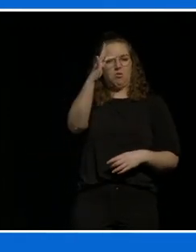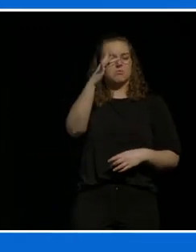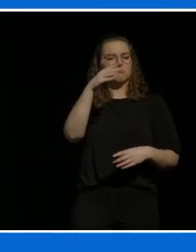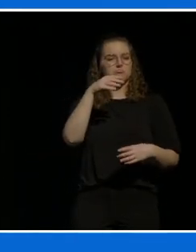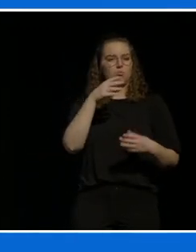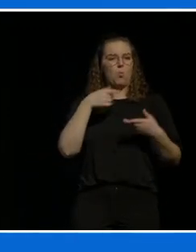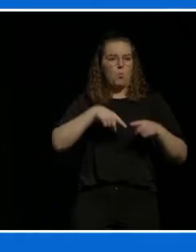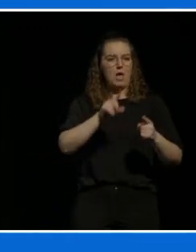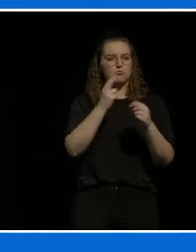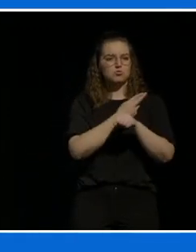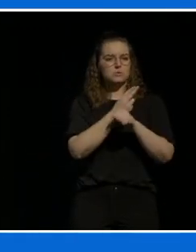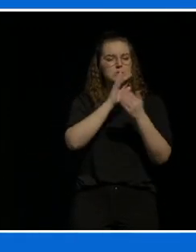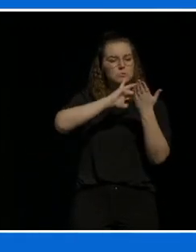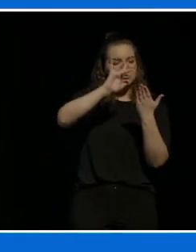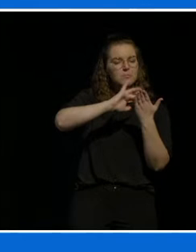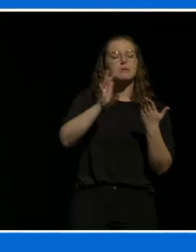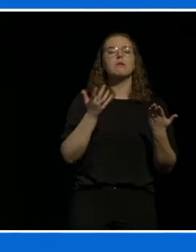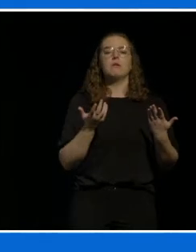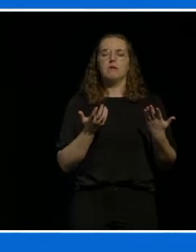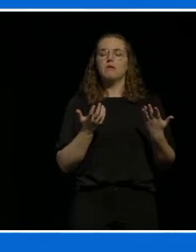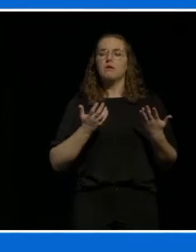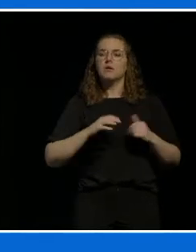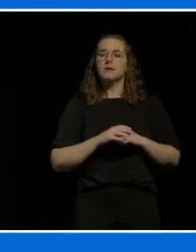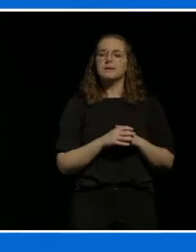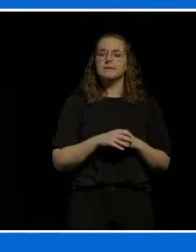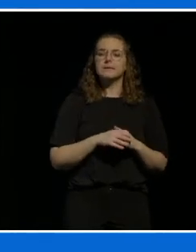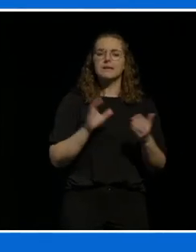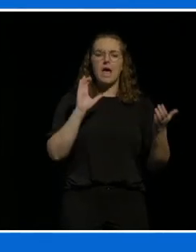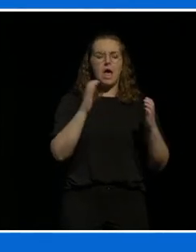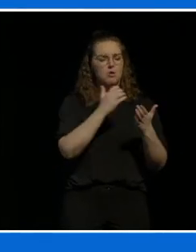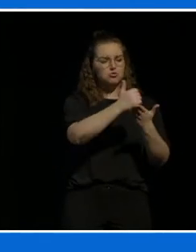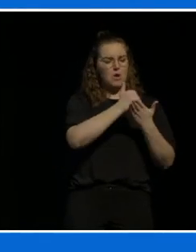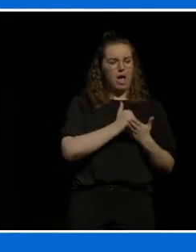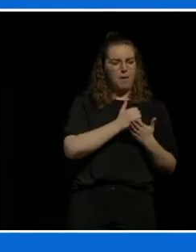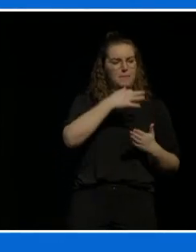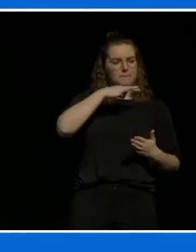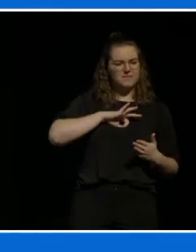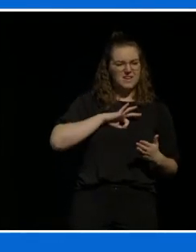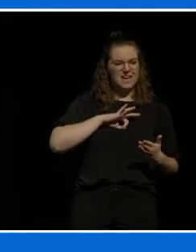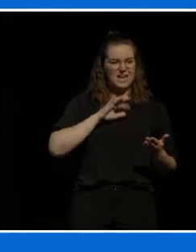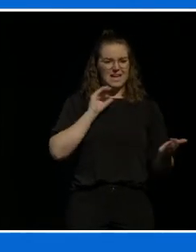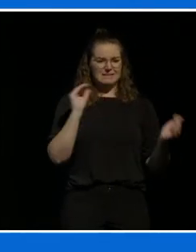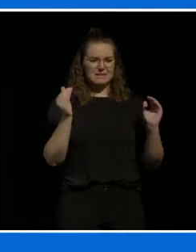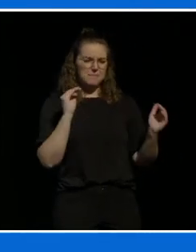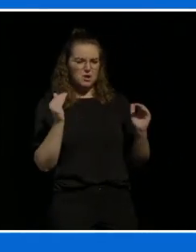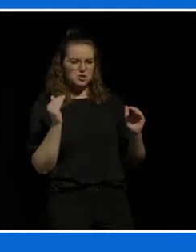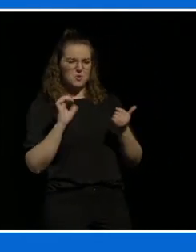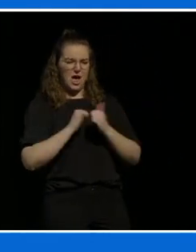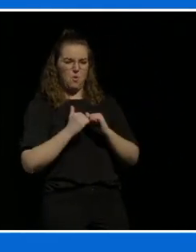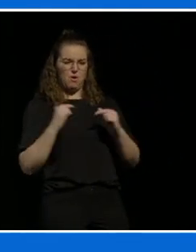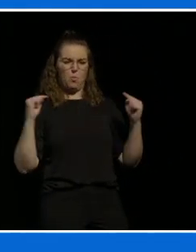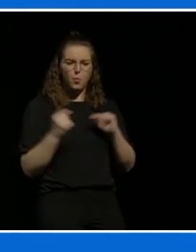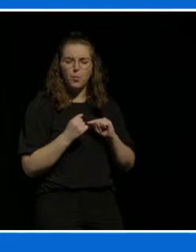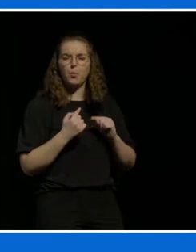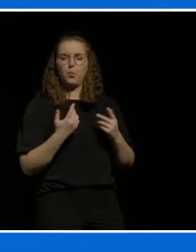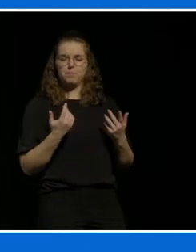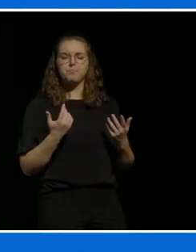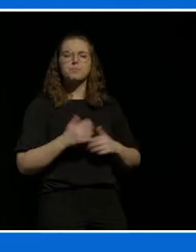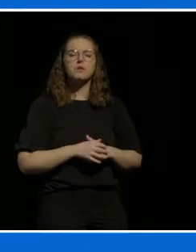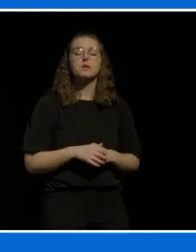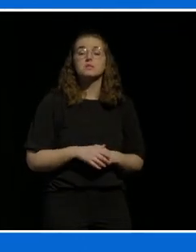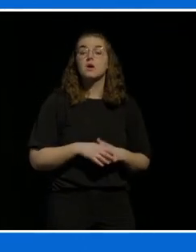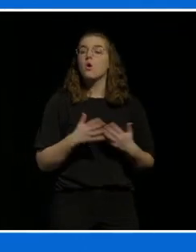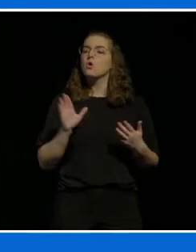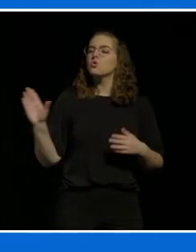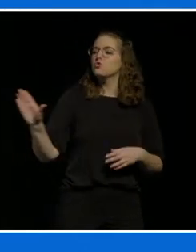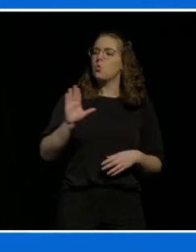is beneficial, in a way that helps you, as opposed to ways that can hurt you. And so what are your personal, I'm assuming, Alyssa,